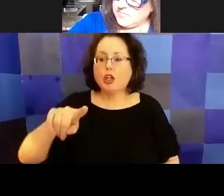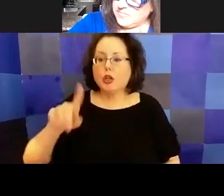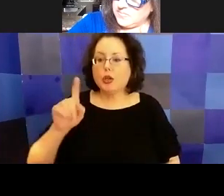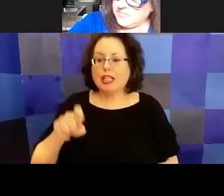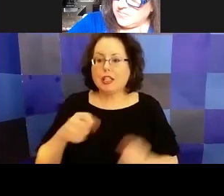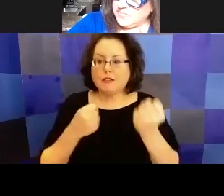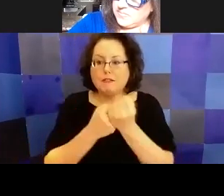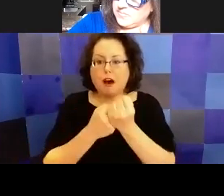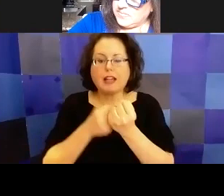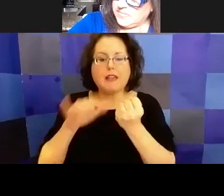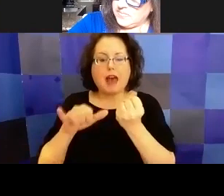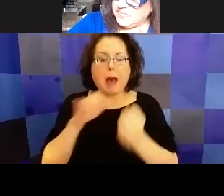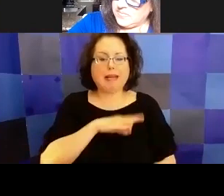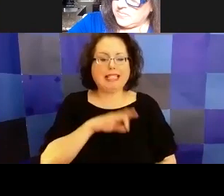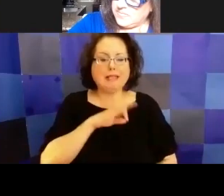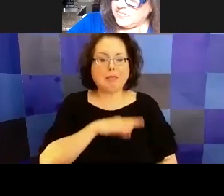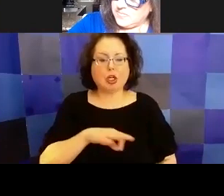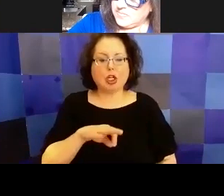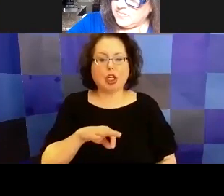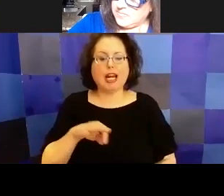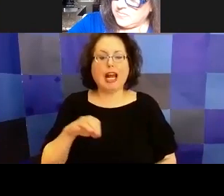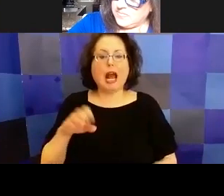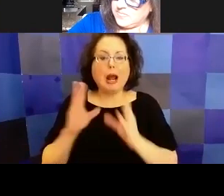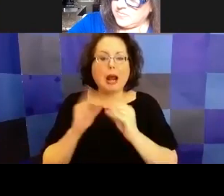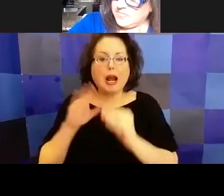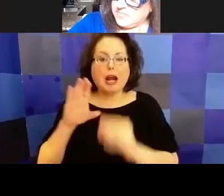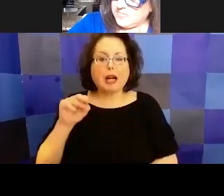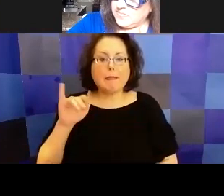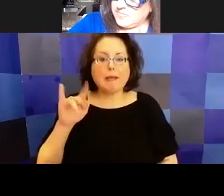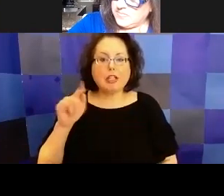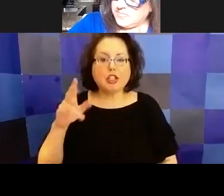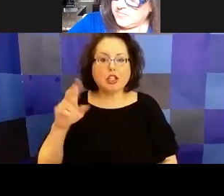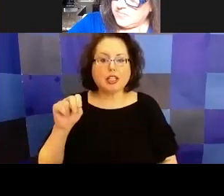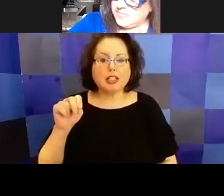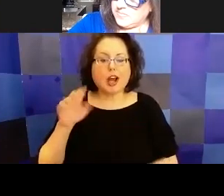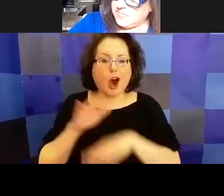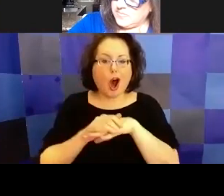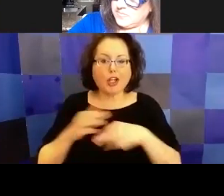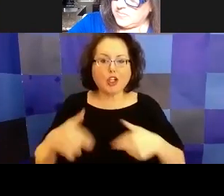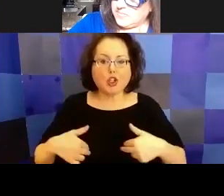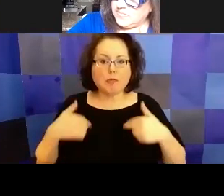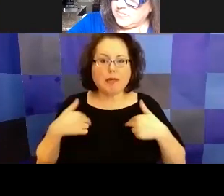Pittsburgh Commission on Human Relations. My understanding is they need about $150,000.